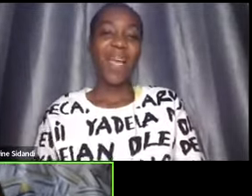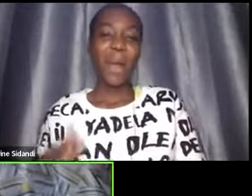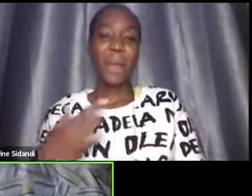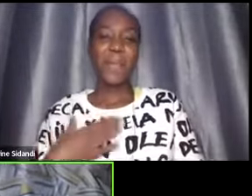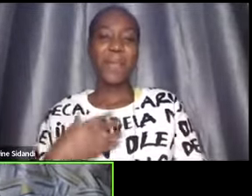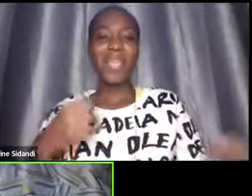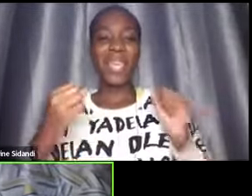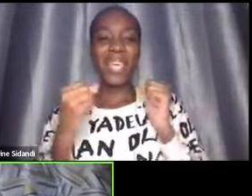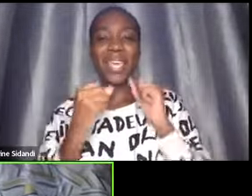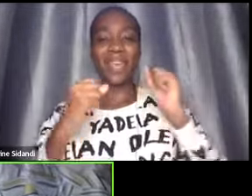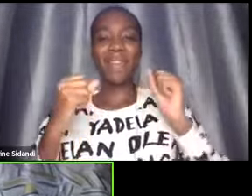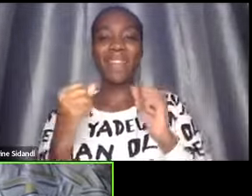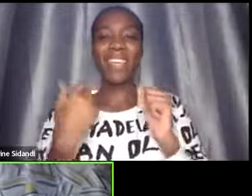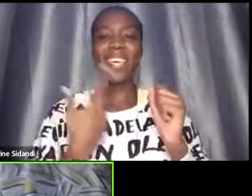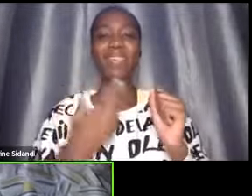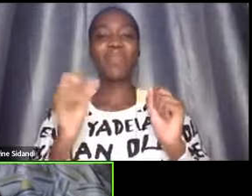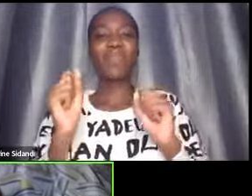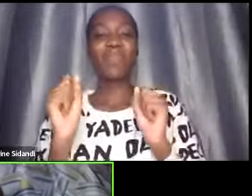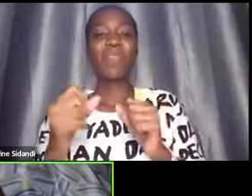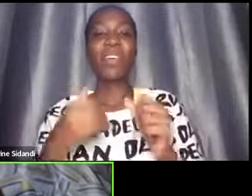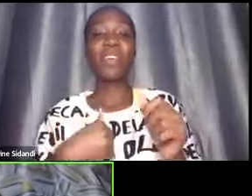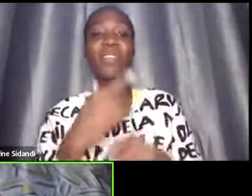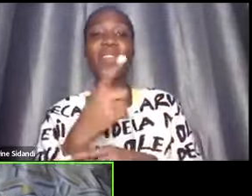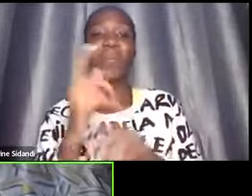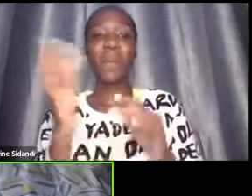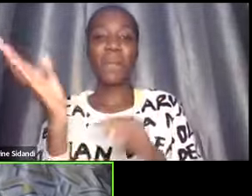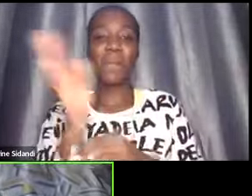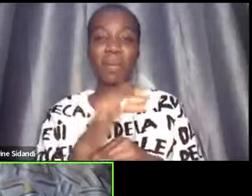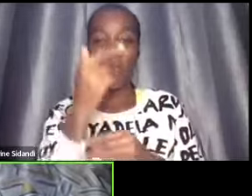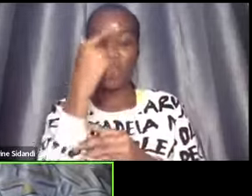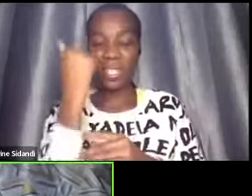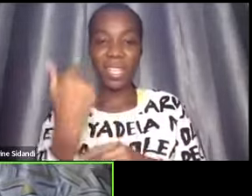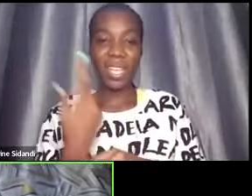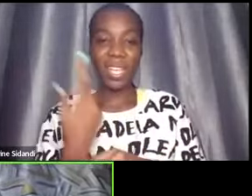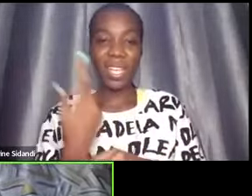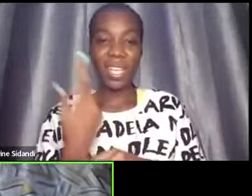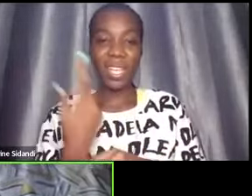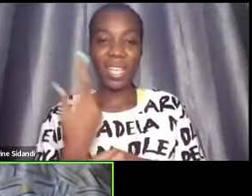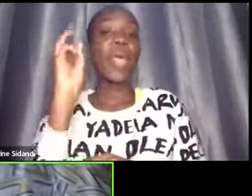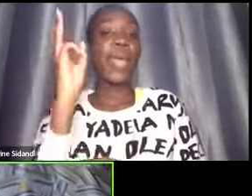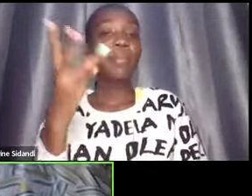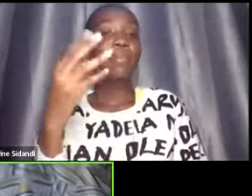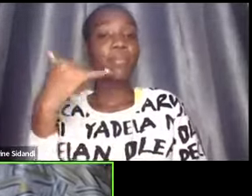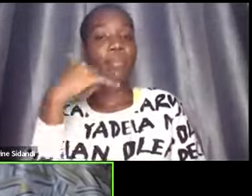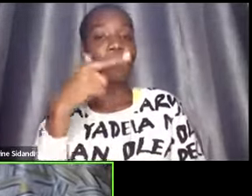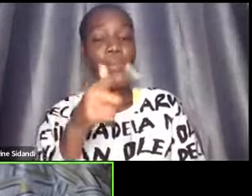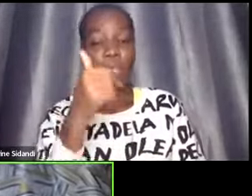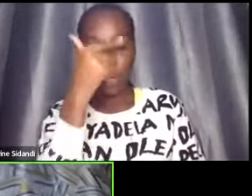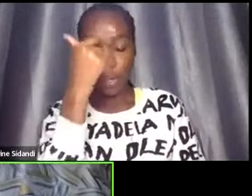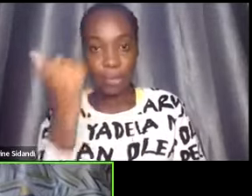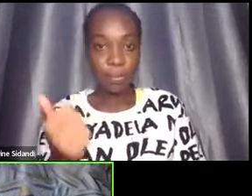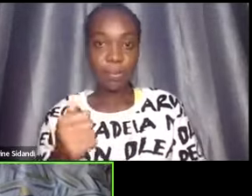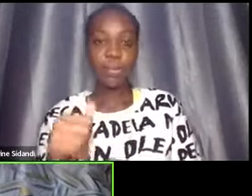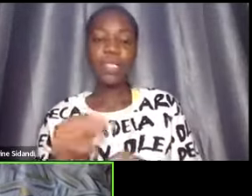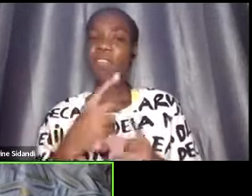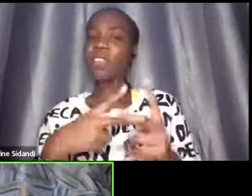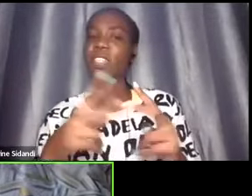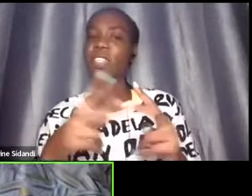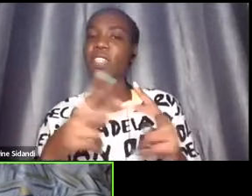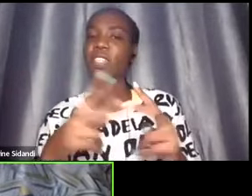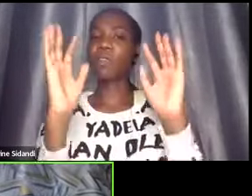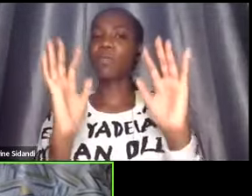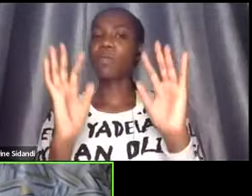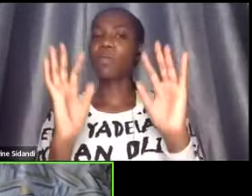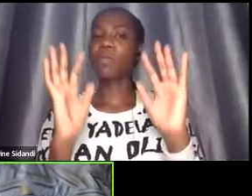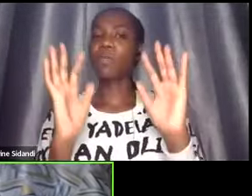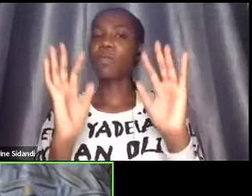that we can have you back, because we will definitely be reaching out to you, because I think it's really important that we solve. I mean, the cost